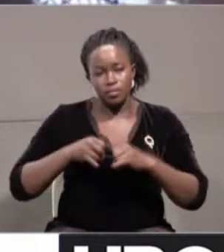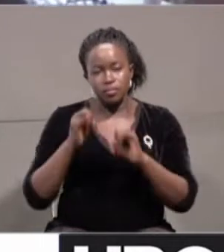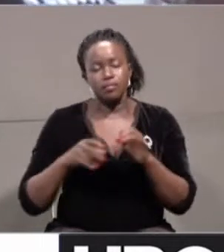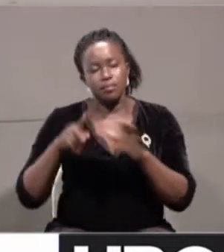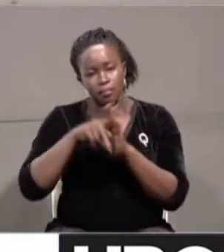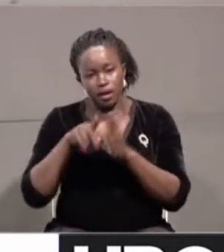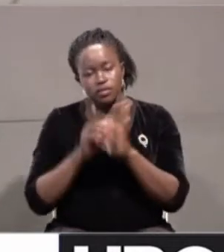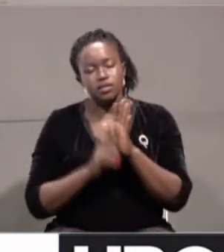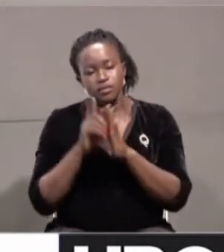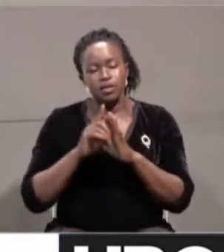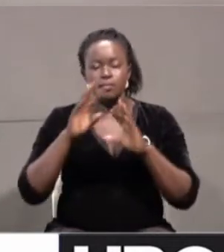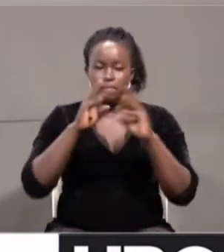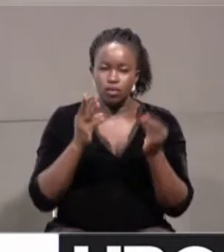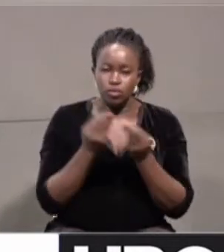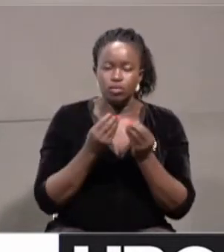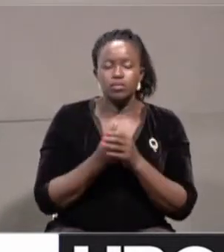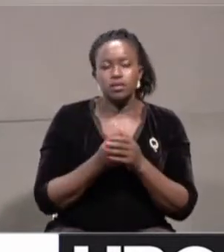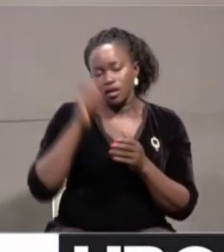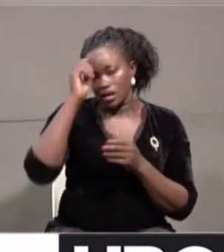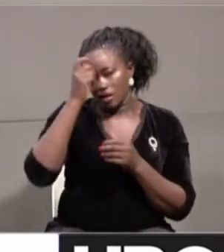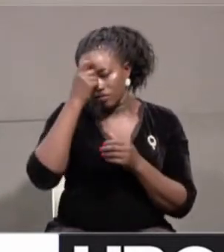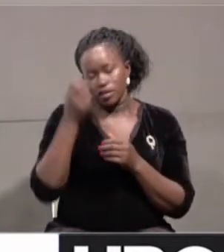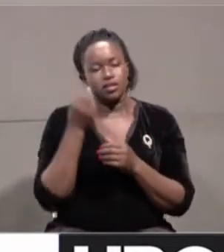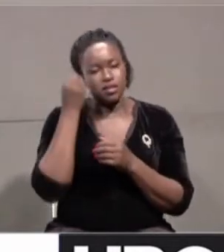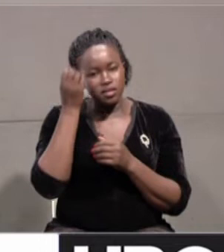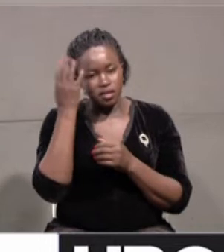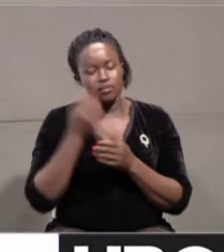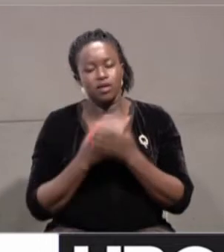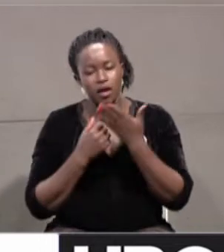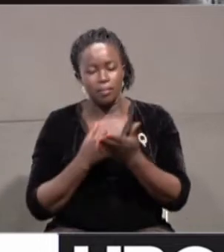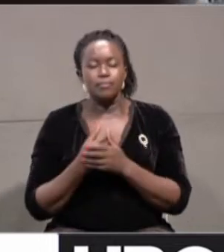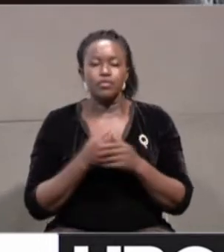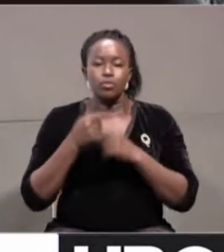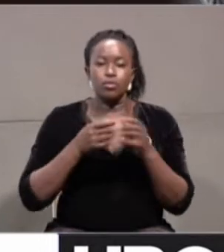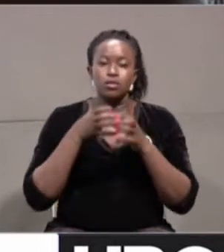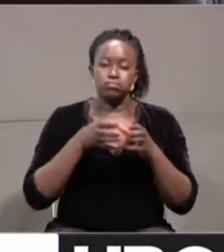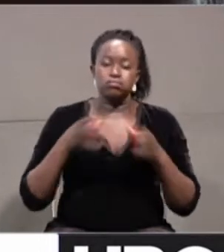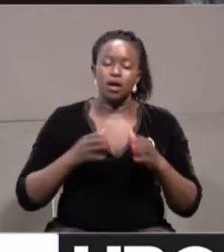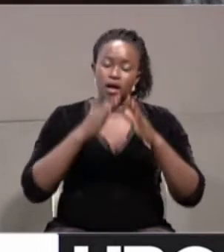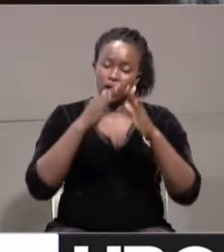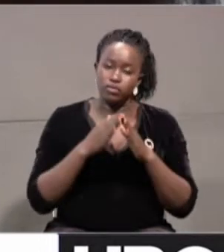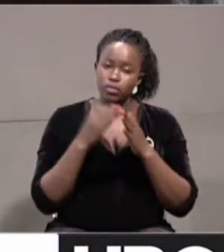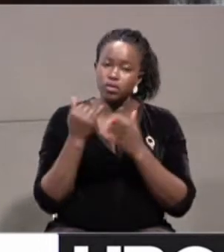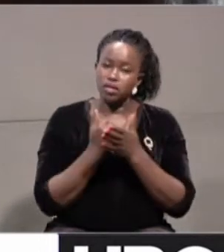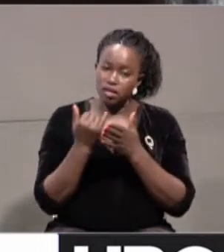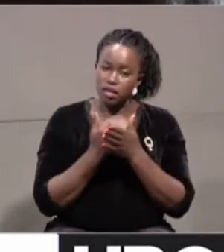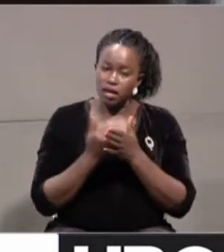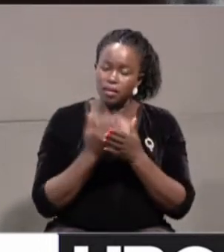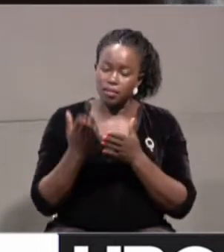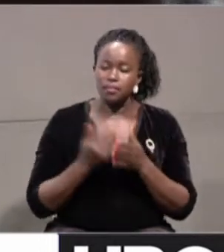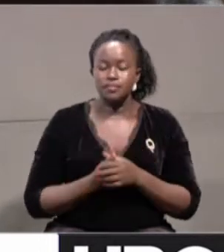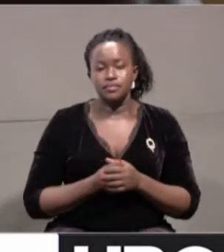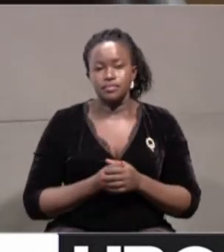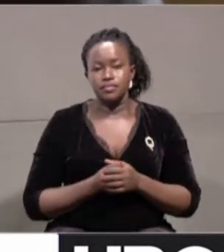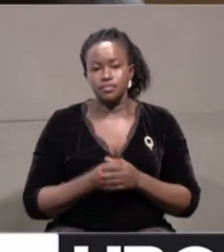Village ahead of the implementation of Parish Development Model, a government initiative to increase household